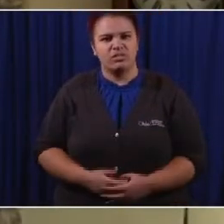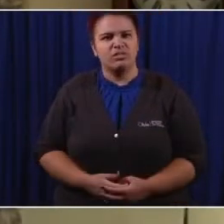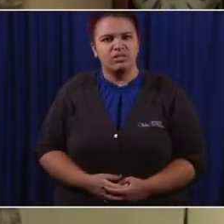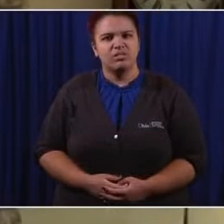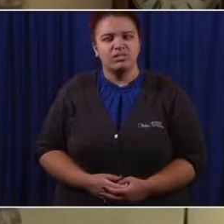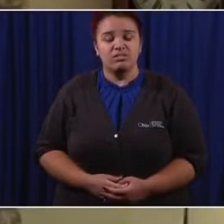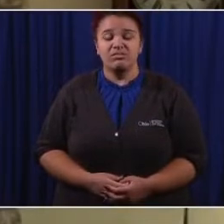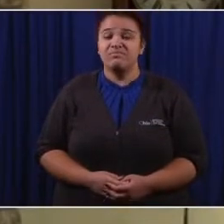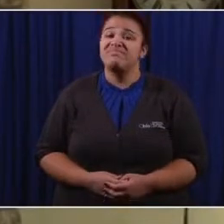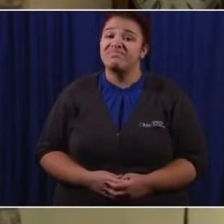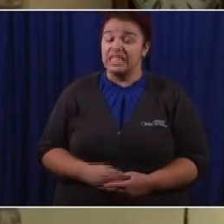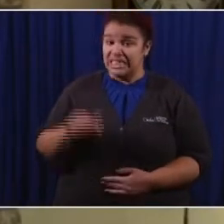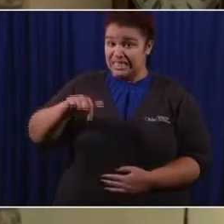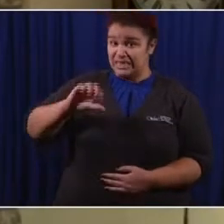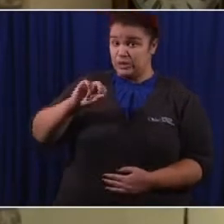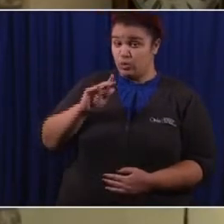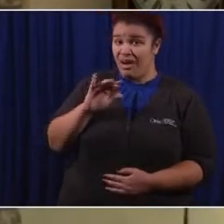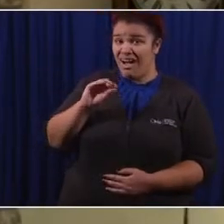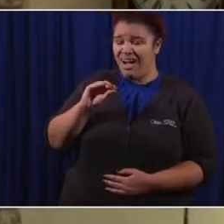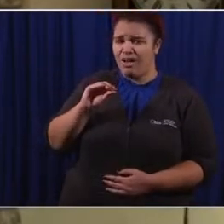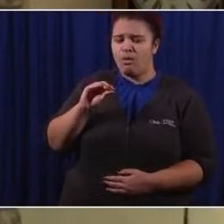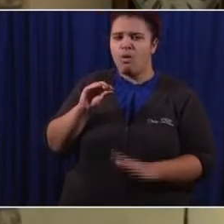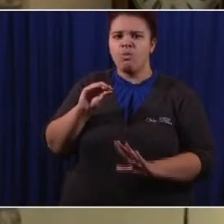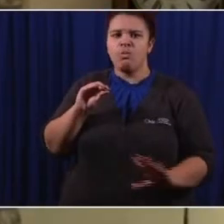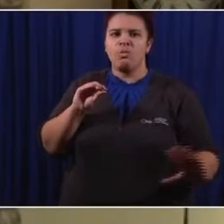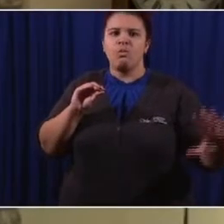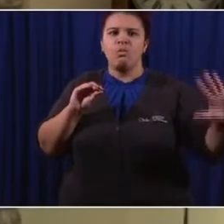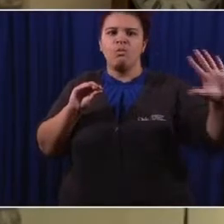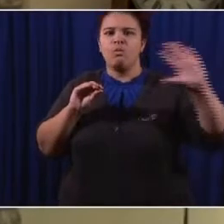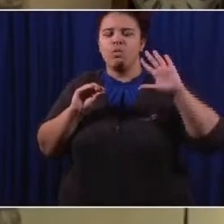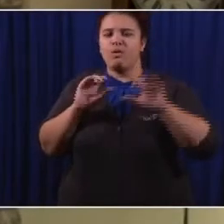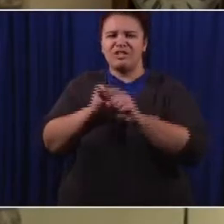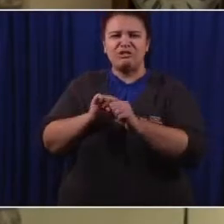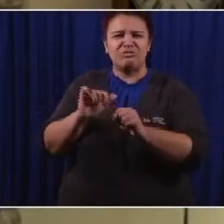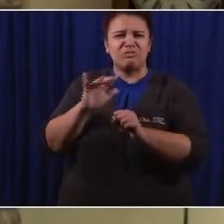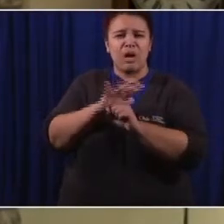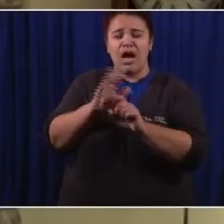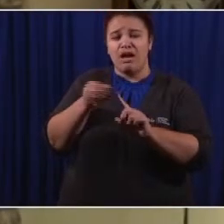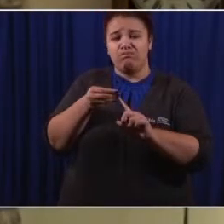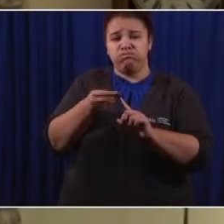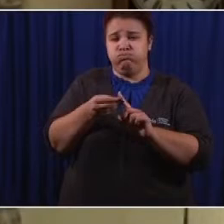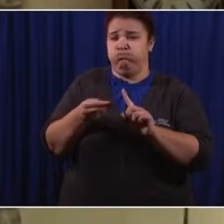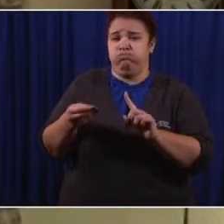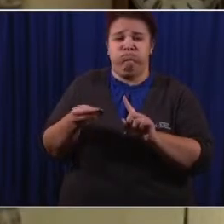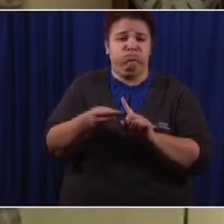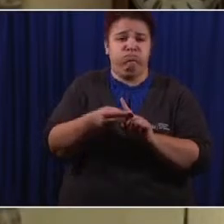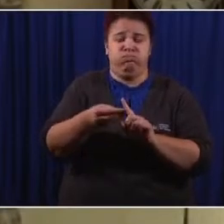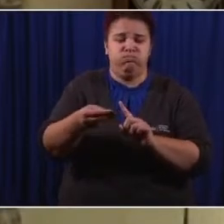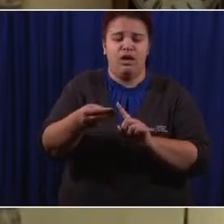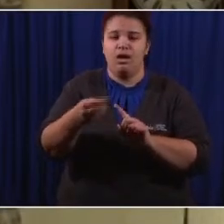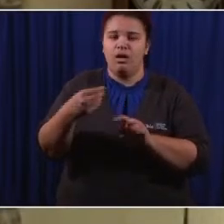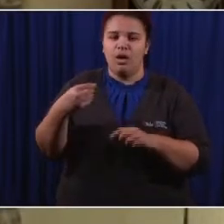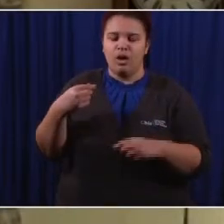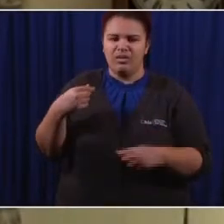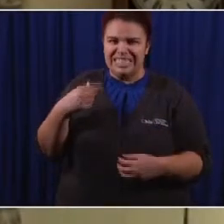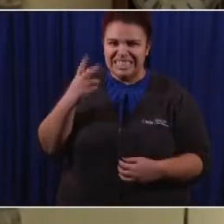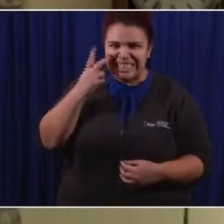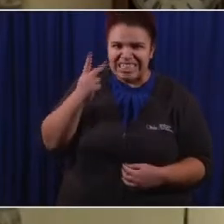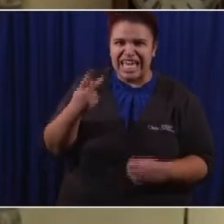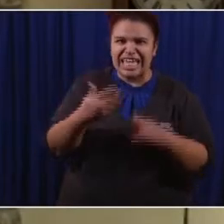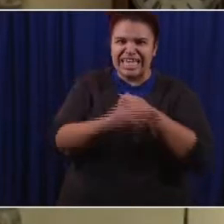over this state. And we're seeing more and more in these counties, go from yellow to orange, and